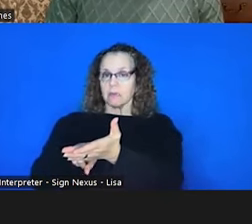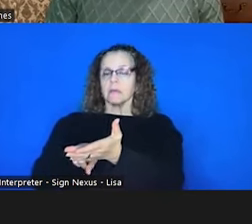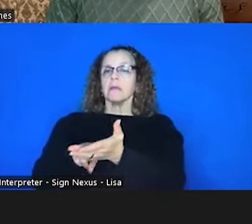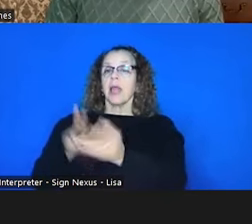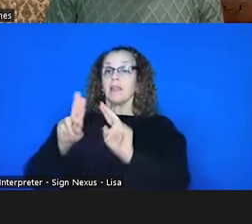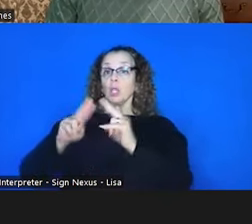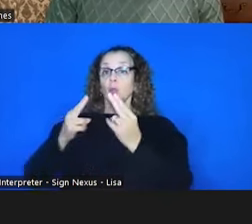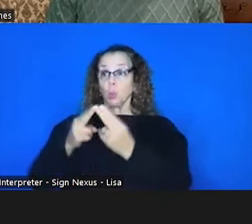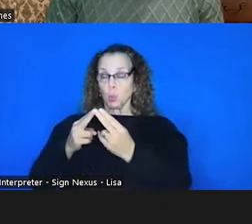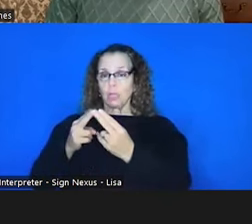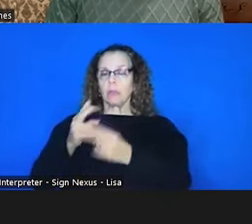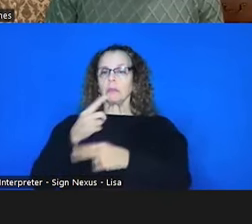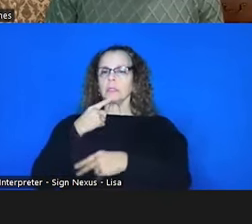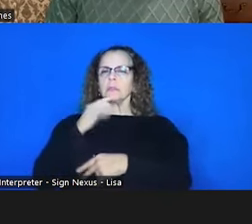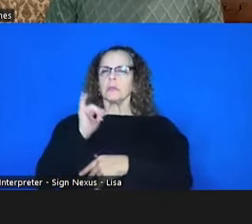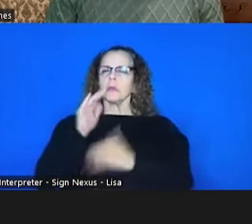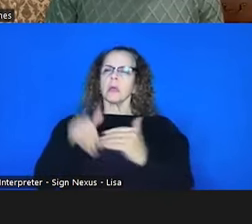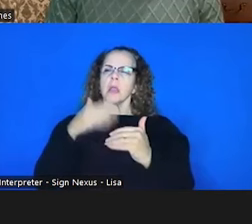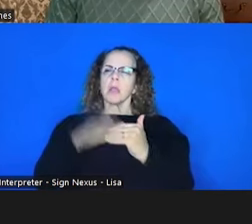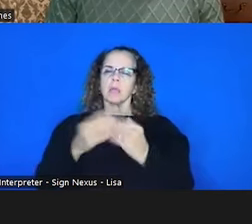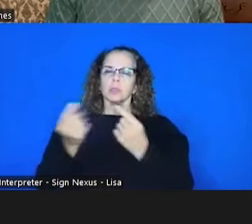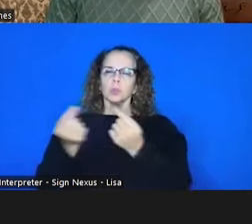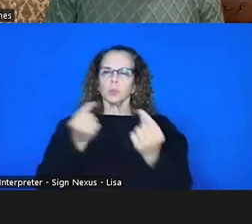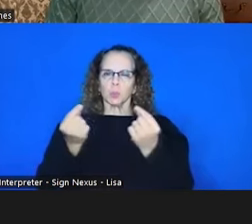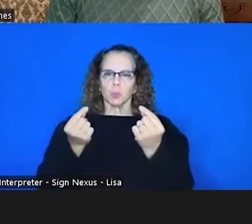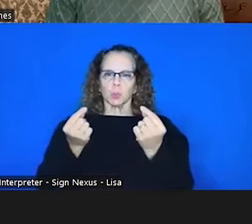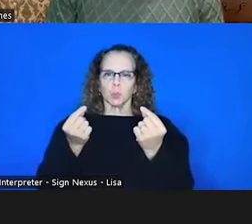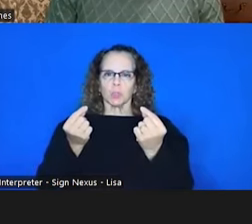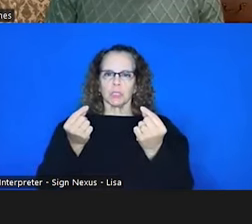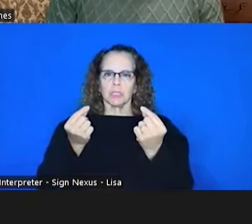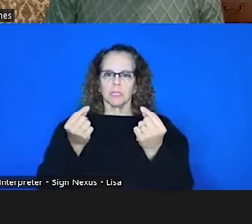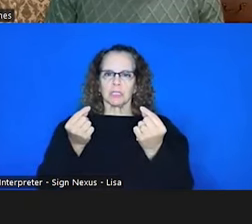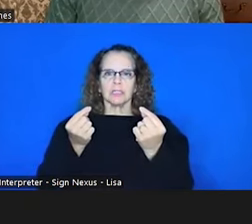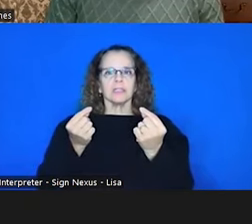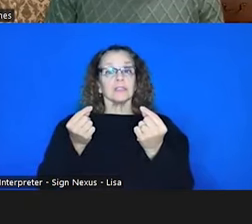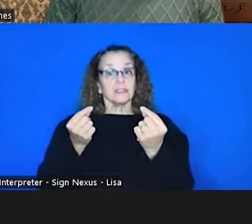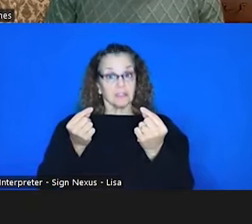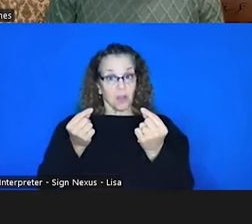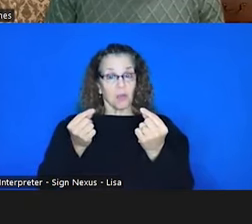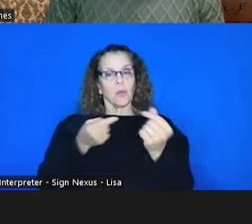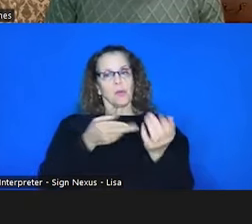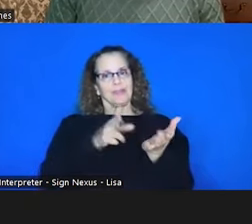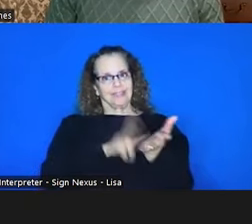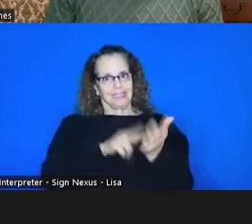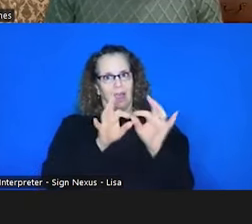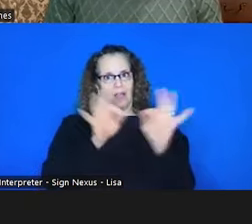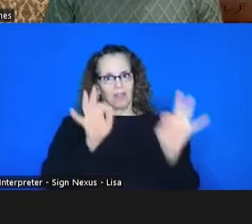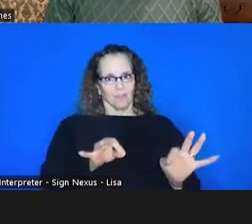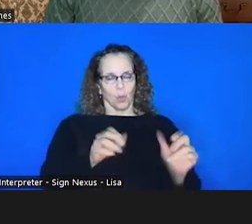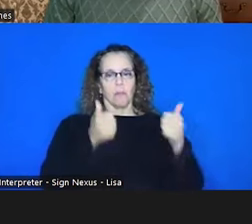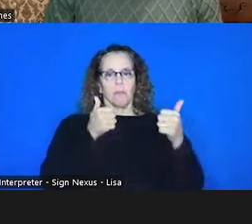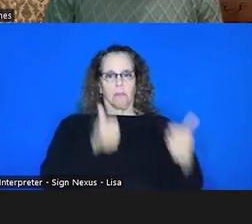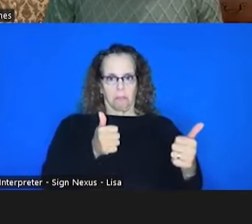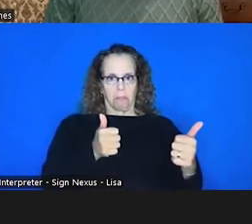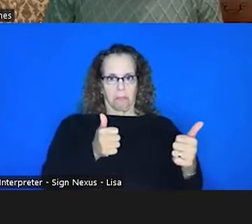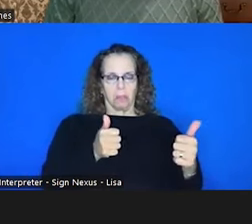at next steps, because as we know, policy is all, and procedure is only as good as, like, we have, you know, there's the carrot and